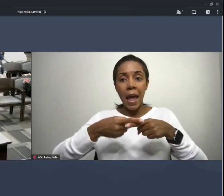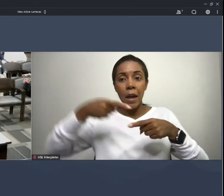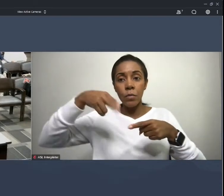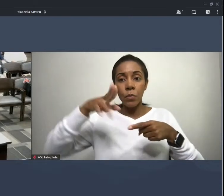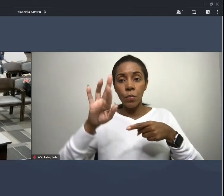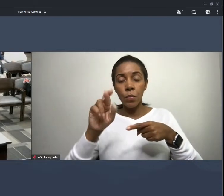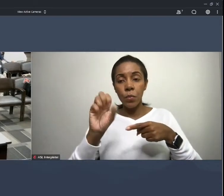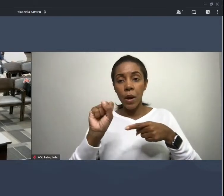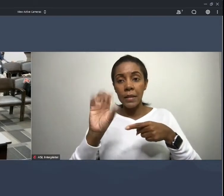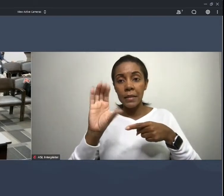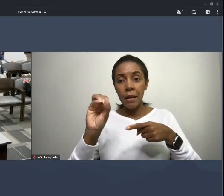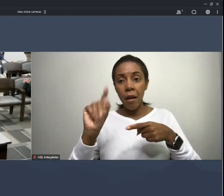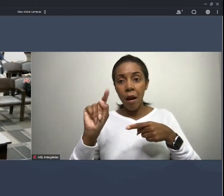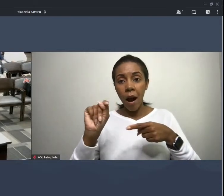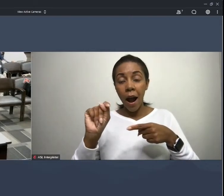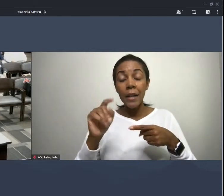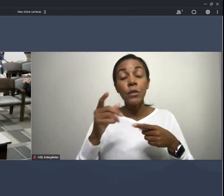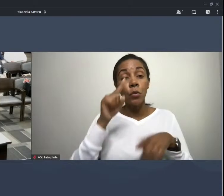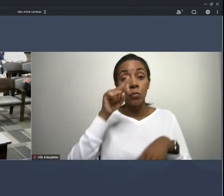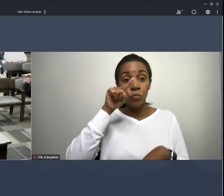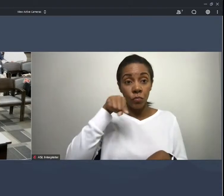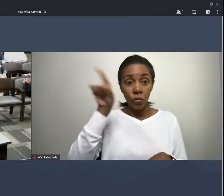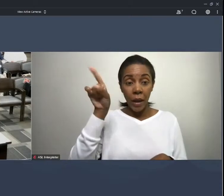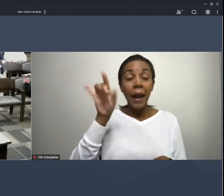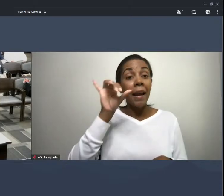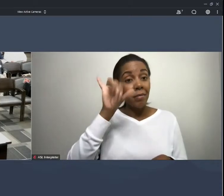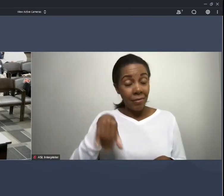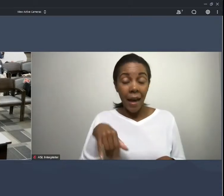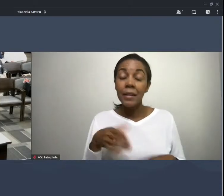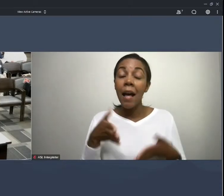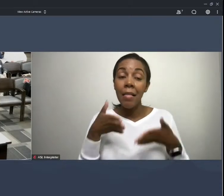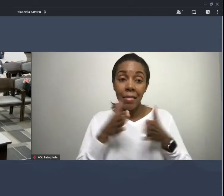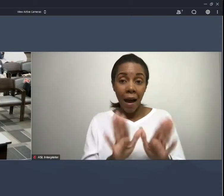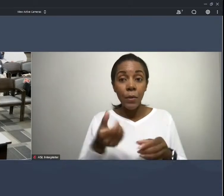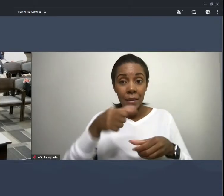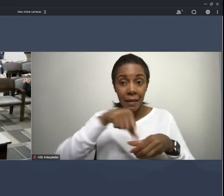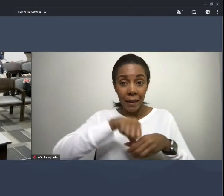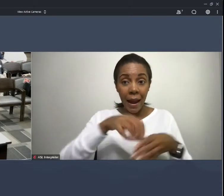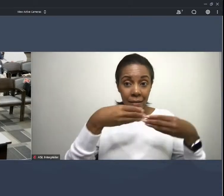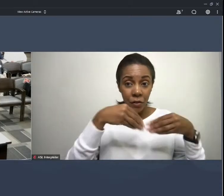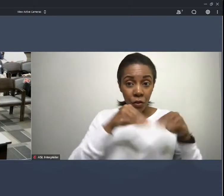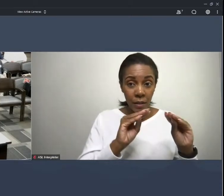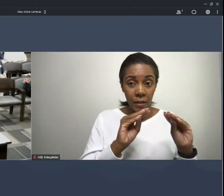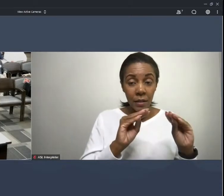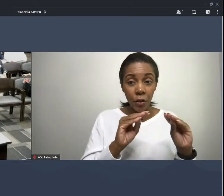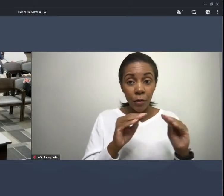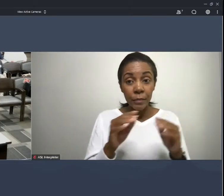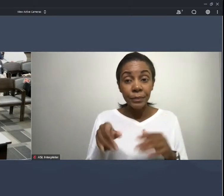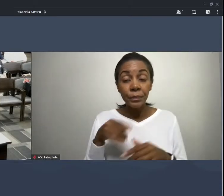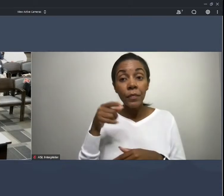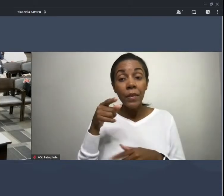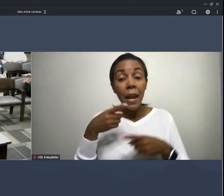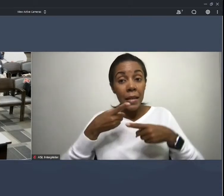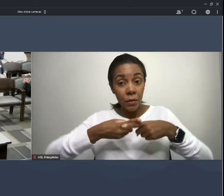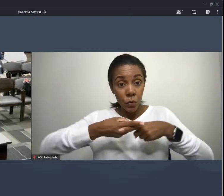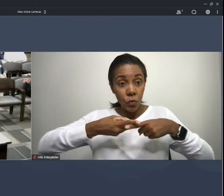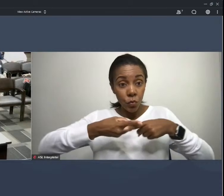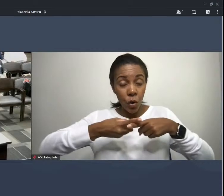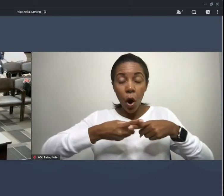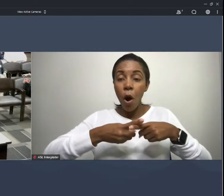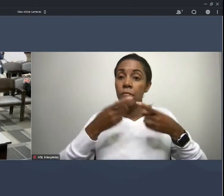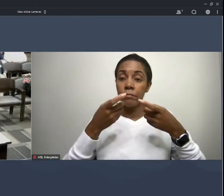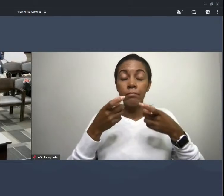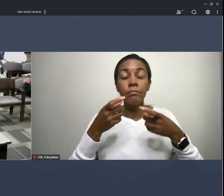That's a zoning district that at least now permits gas stations. And Winchester and Prescott are both major